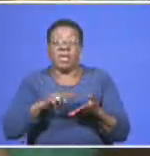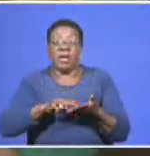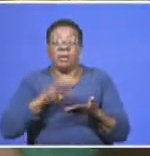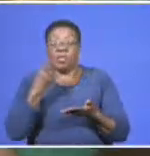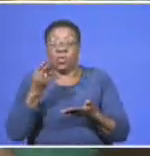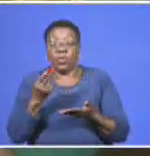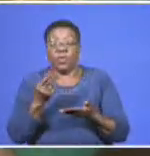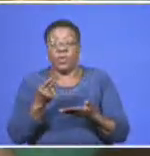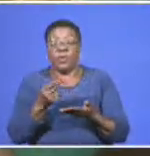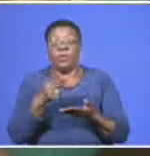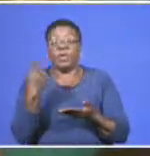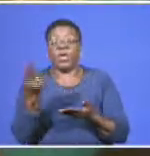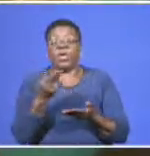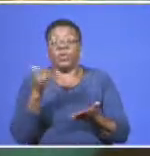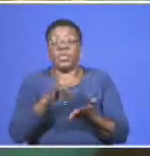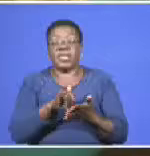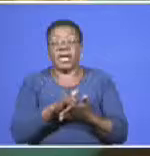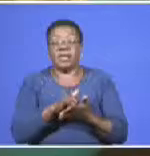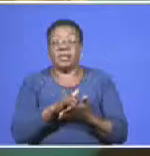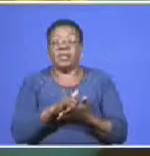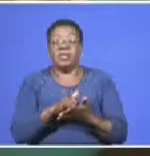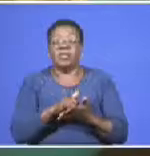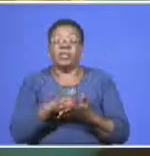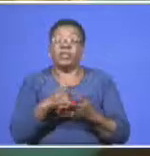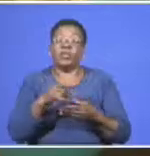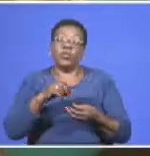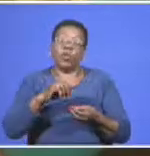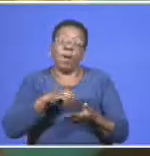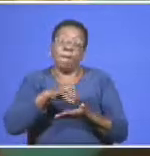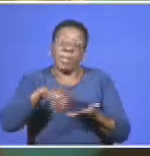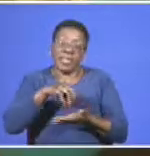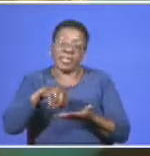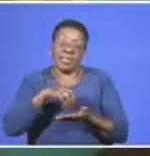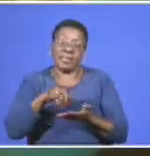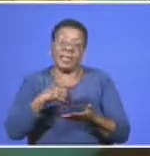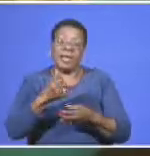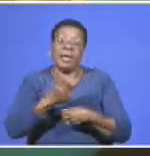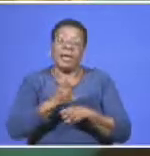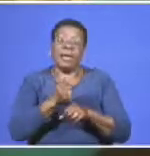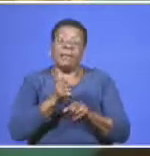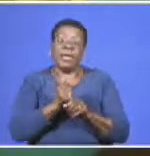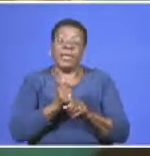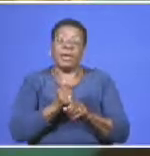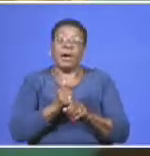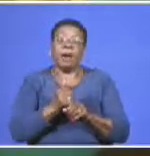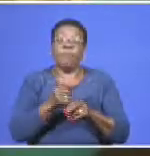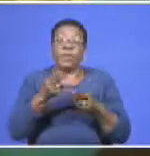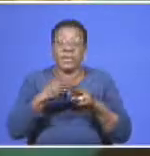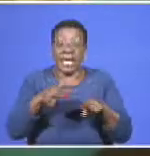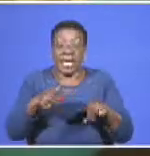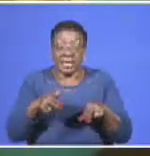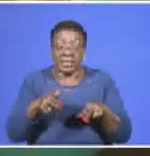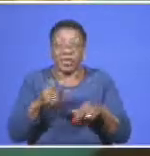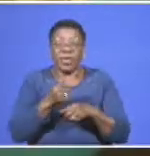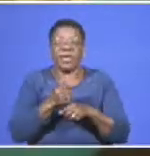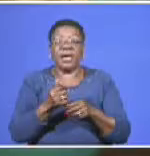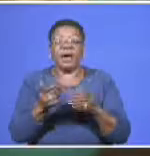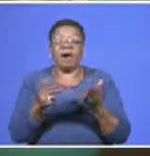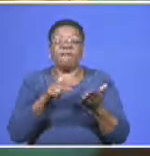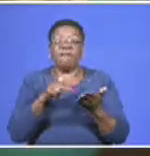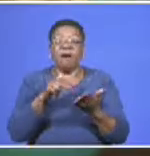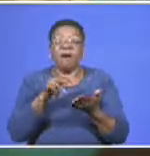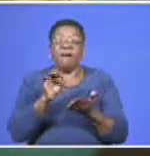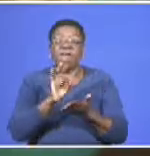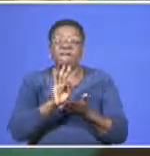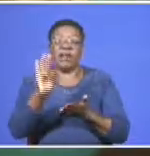like that with. We're going to use that and infuse some of those flavors, even the pumpkin spice, into the French toast to give you something kind of unique and